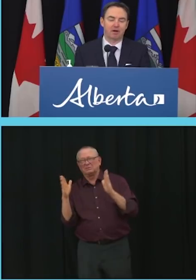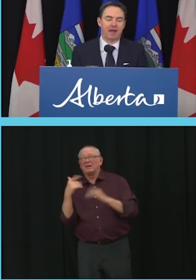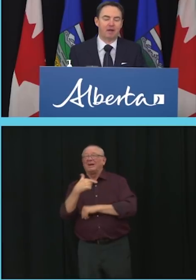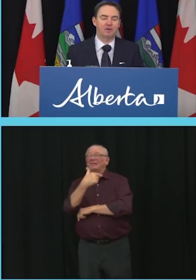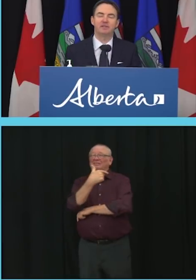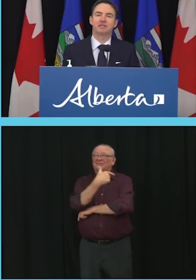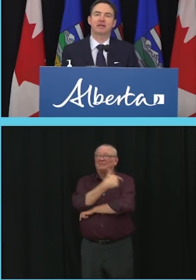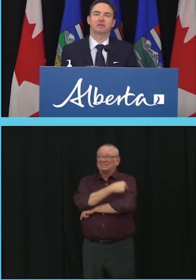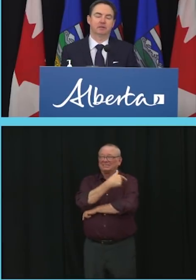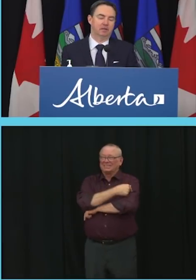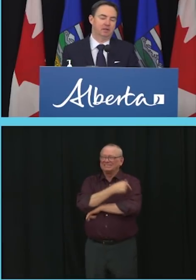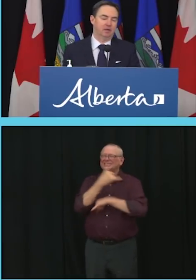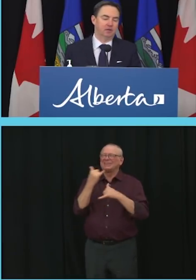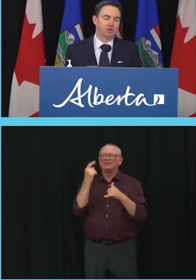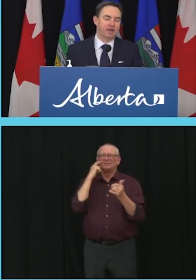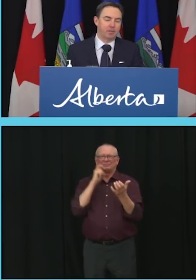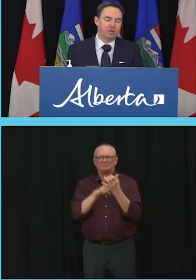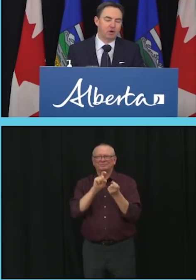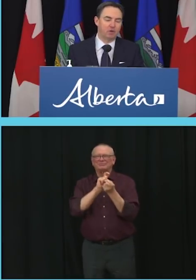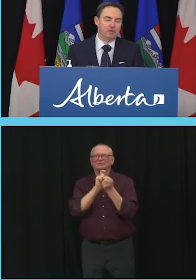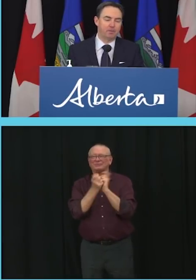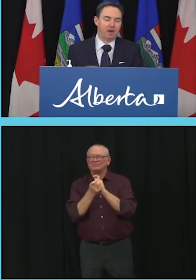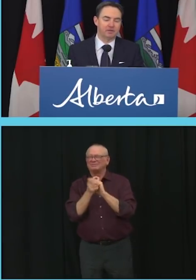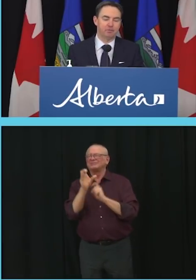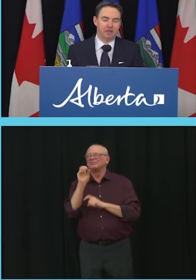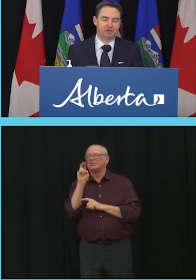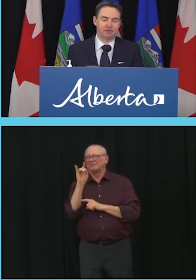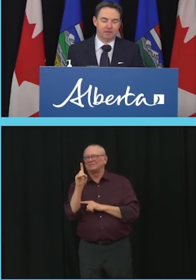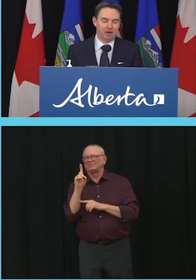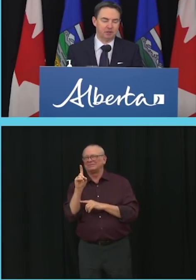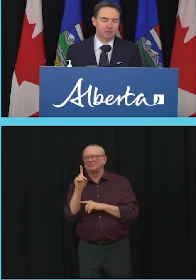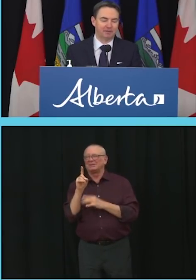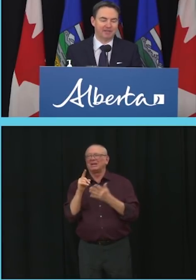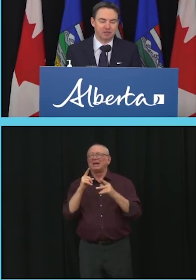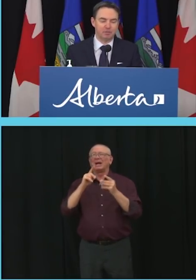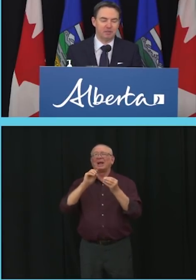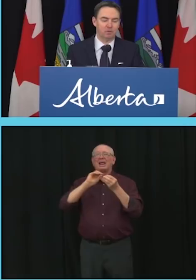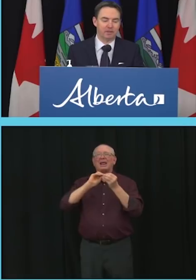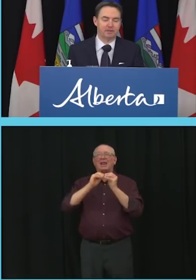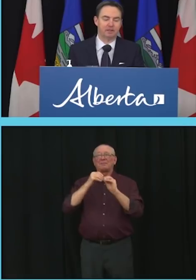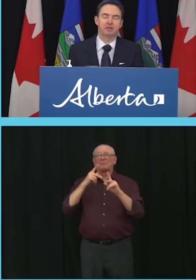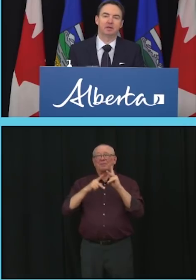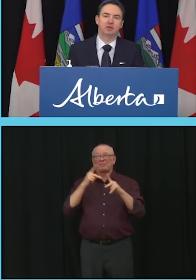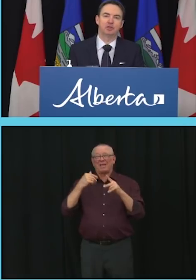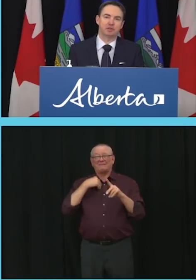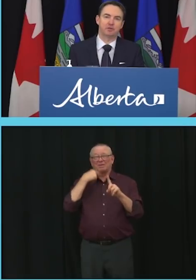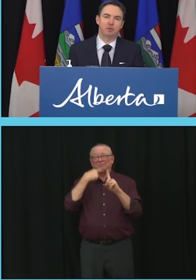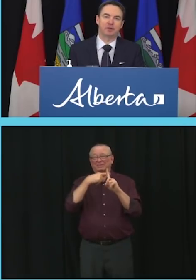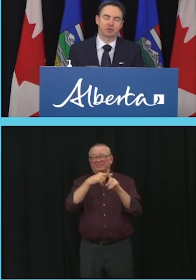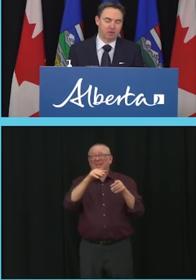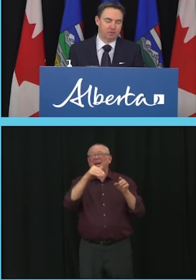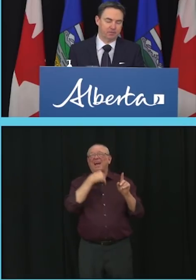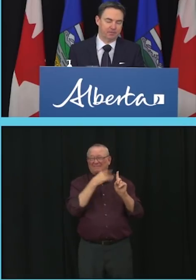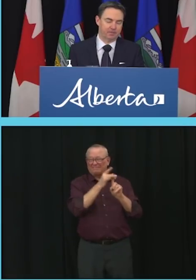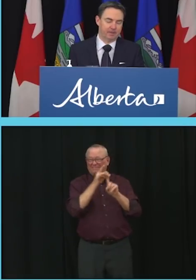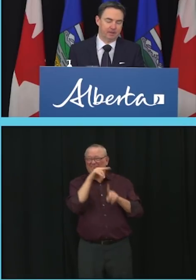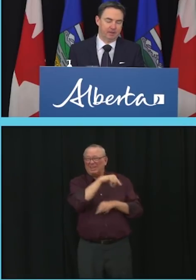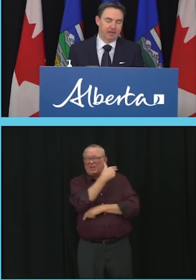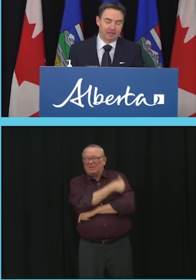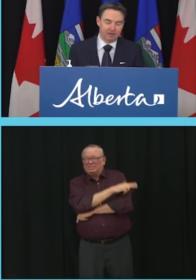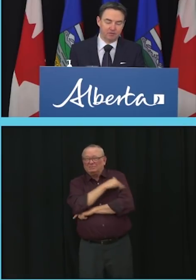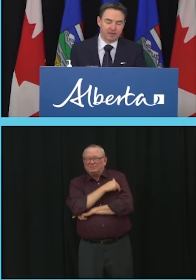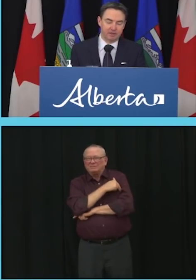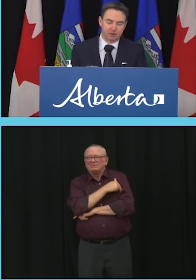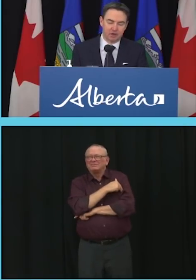admissions are now incidental. So the number of COVID positive patients in hospital doesn't mean what it did just a few months ago.